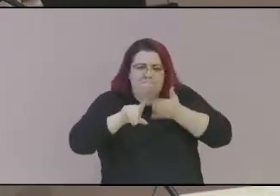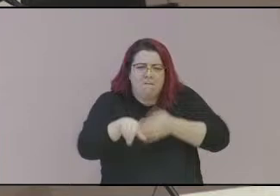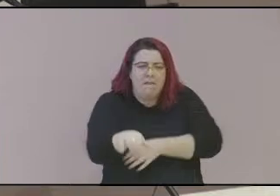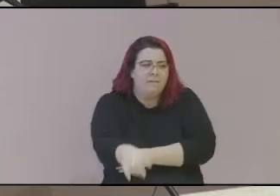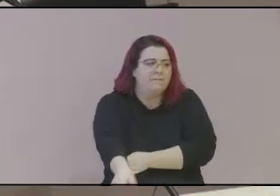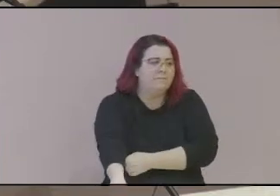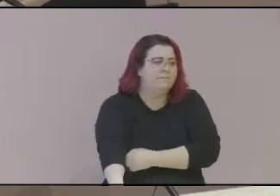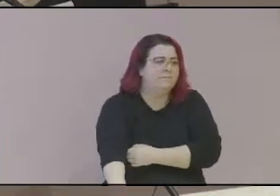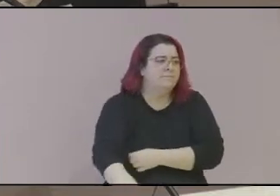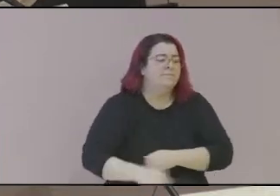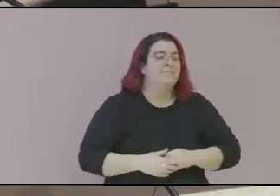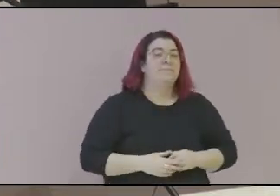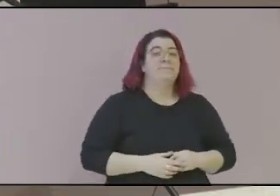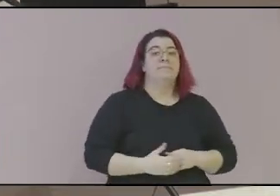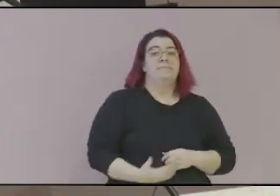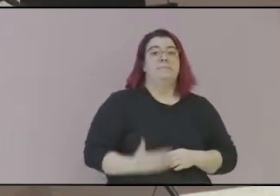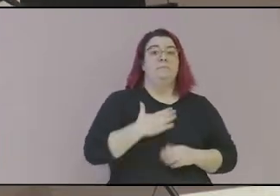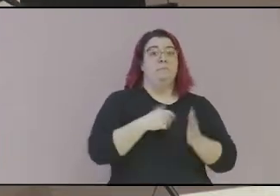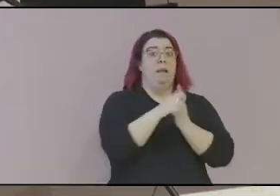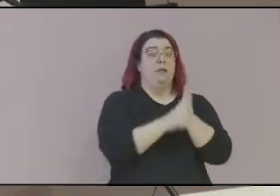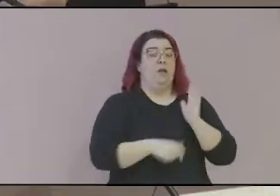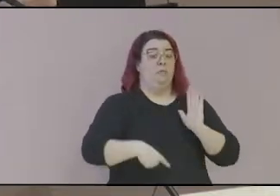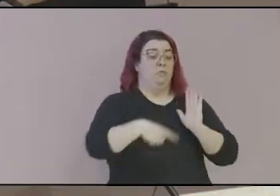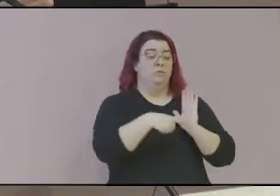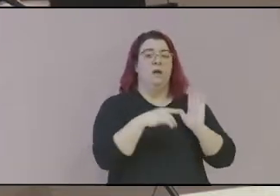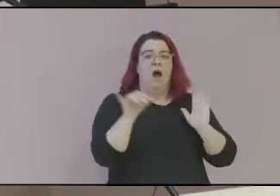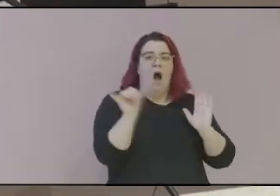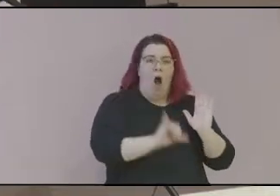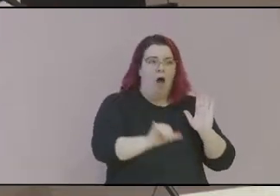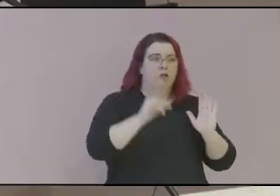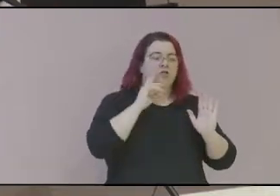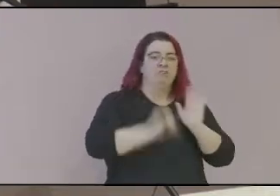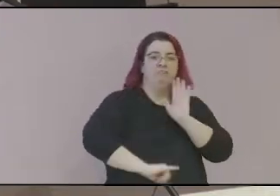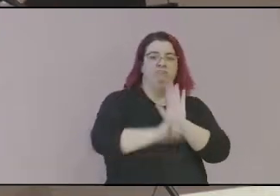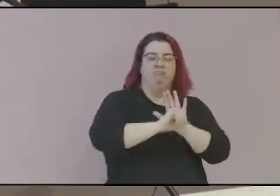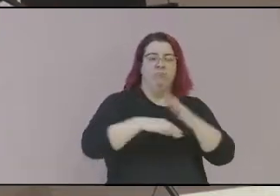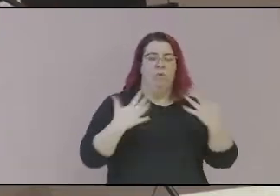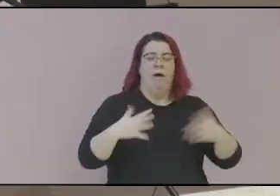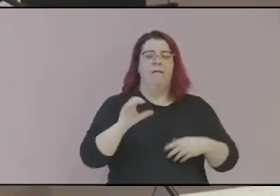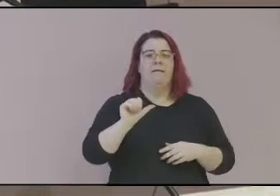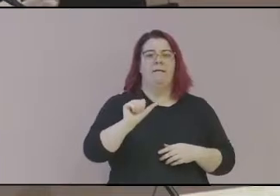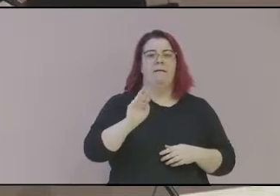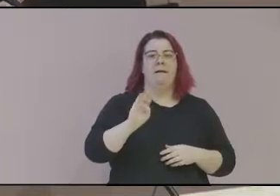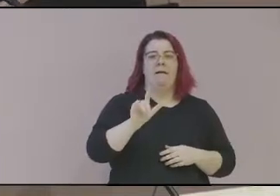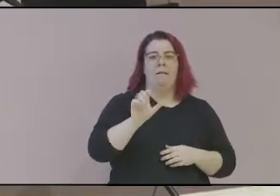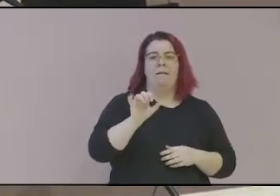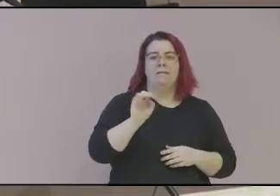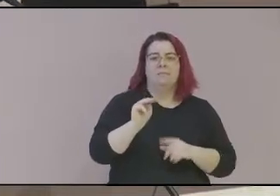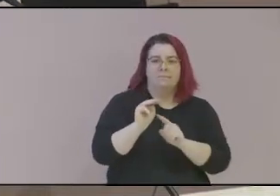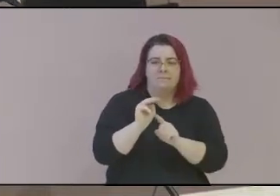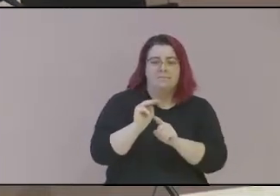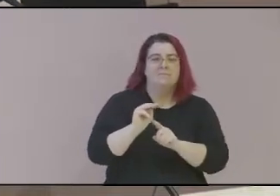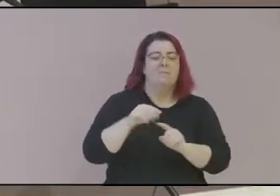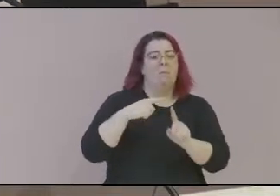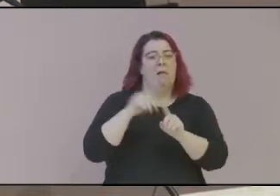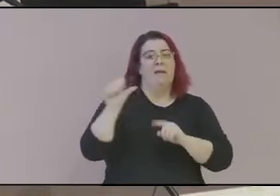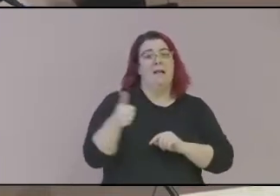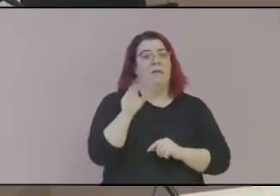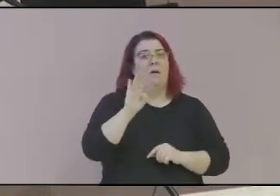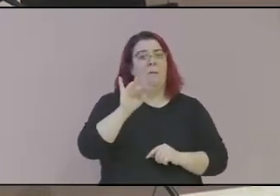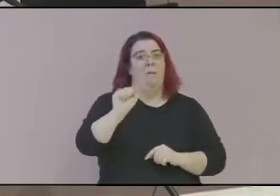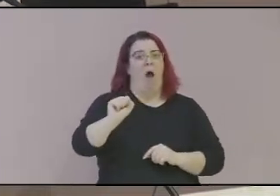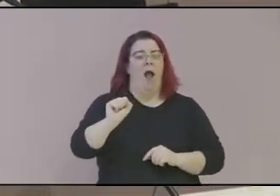part, my chapter in the book maps the ableism and other biases in the algorithm that was adopted